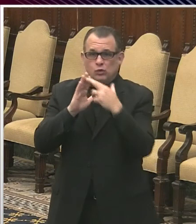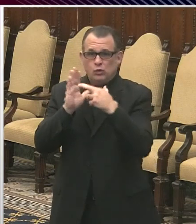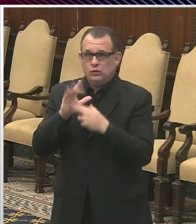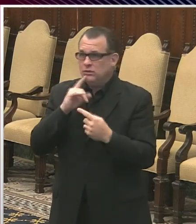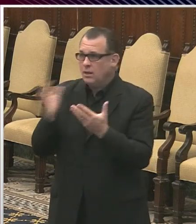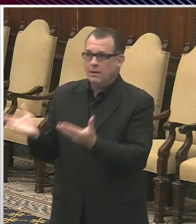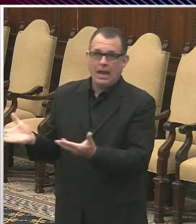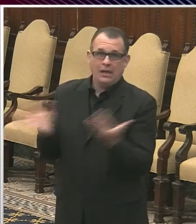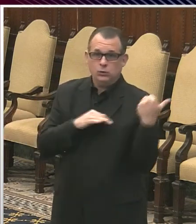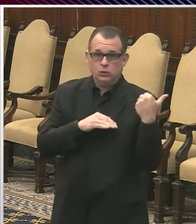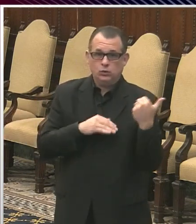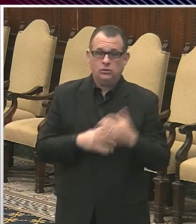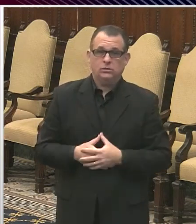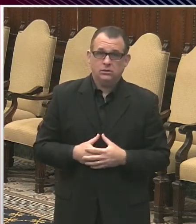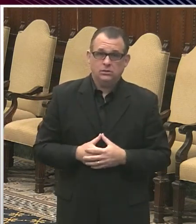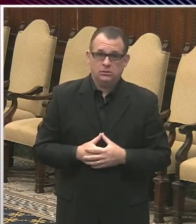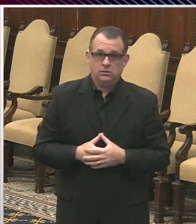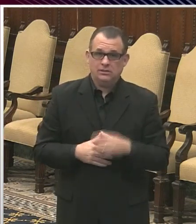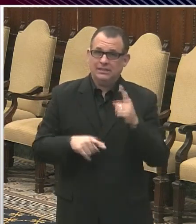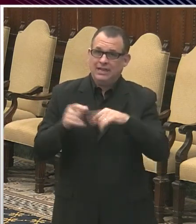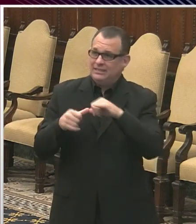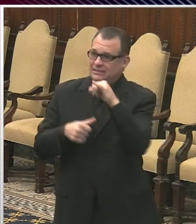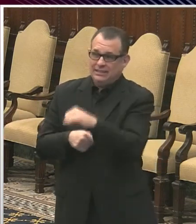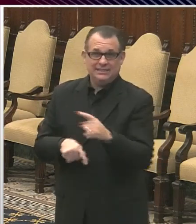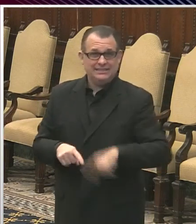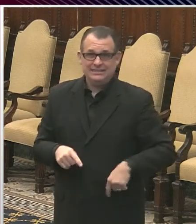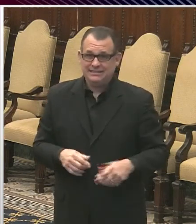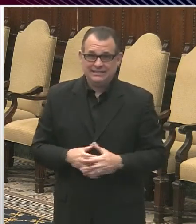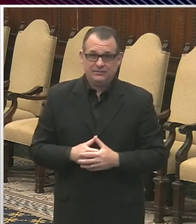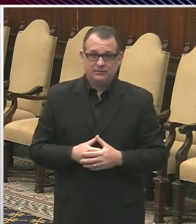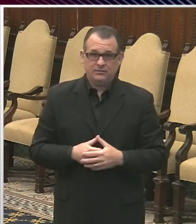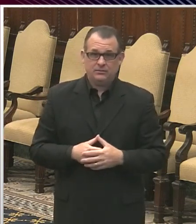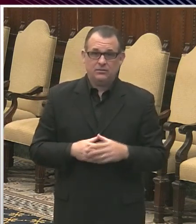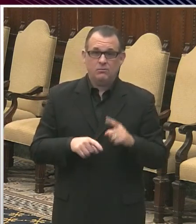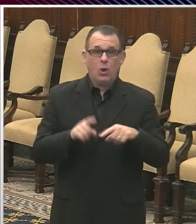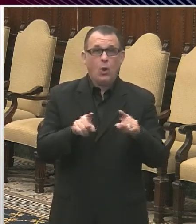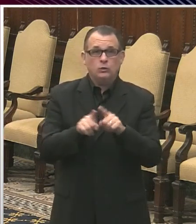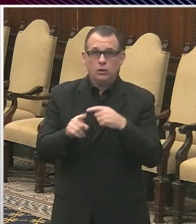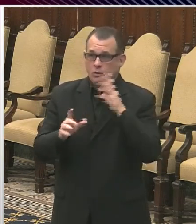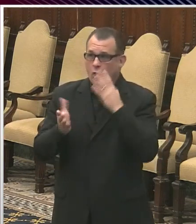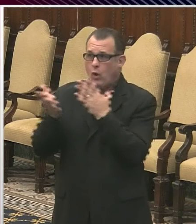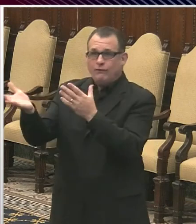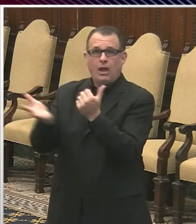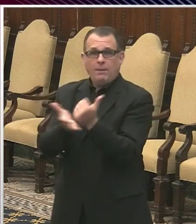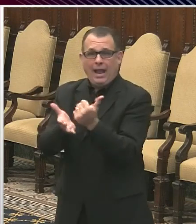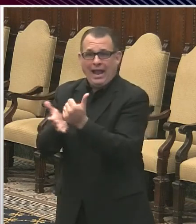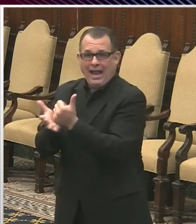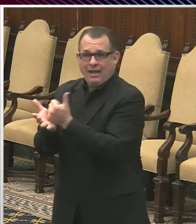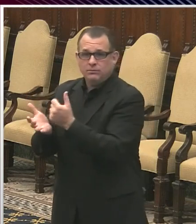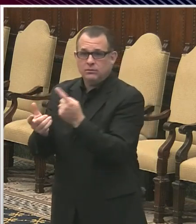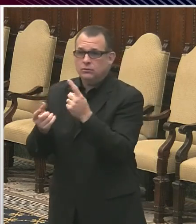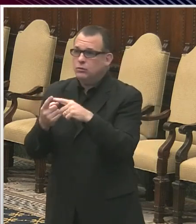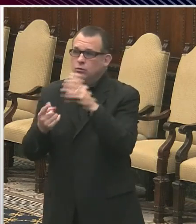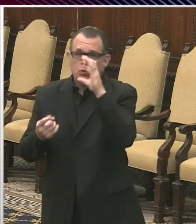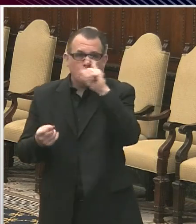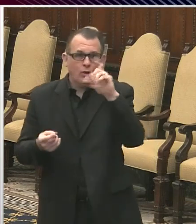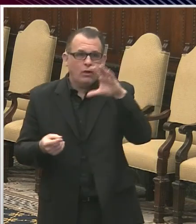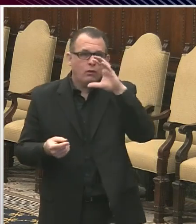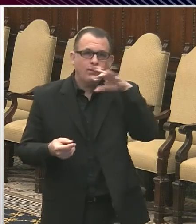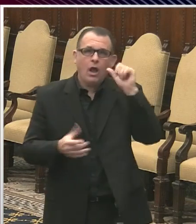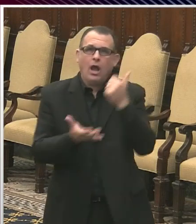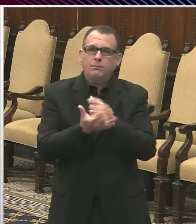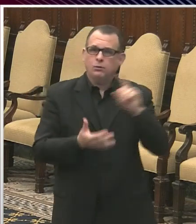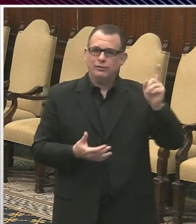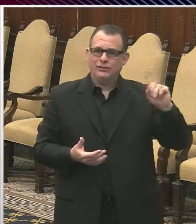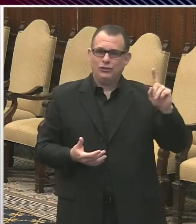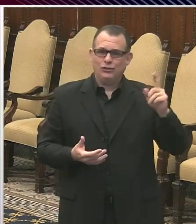moving them, if not helping them get somewhere, which they're being offered on Tuesday. But, if they choose not to stay, the airport will be asking them not